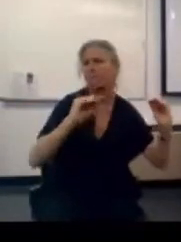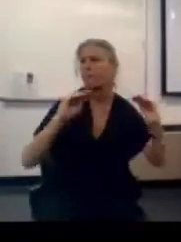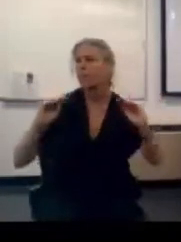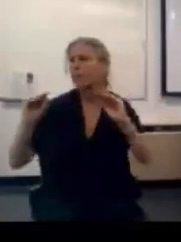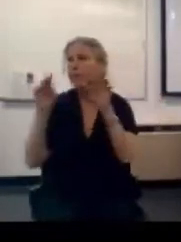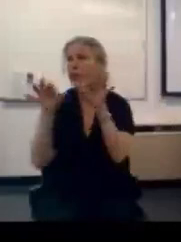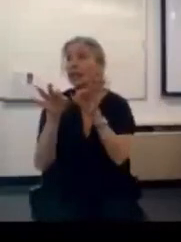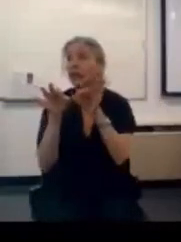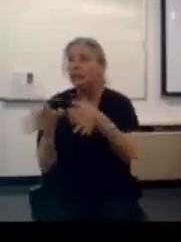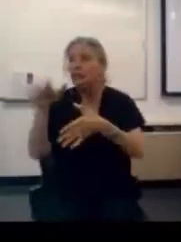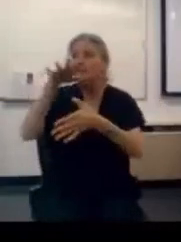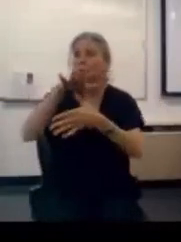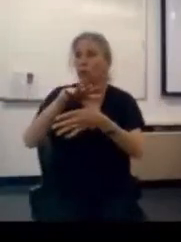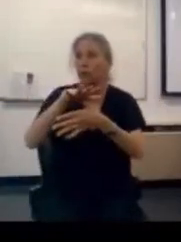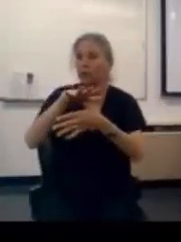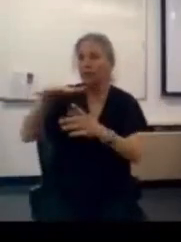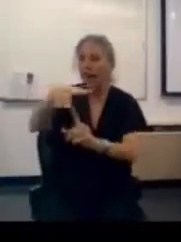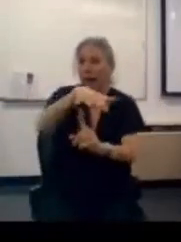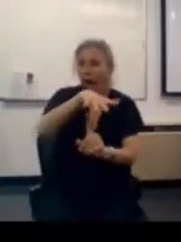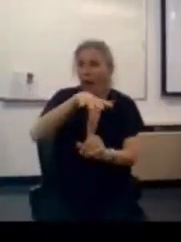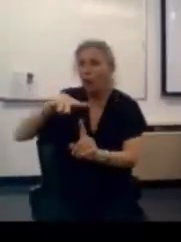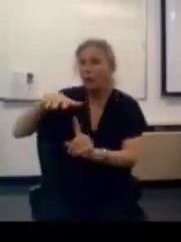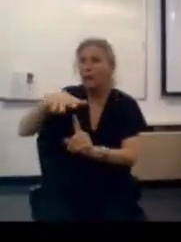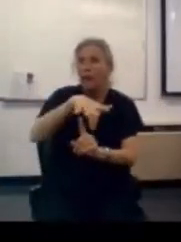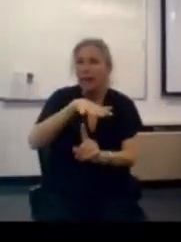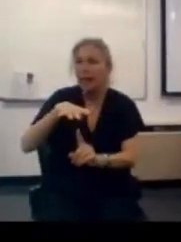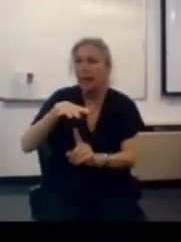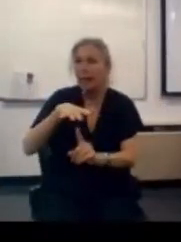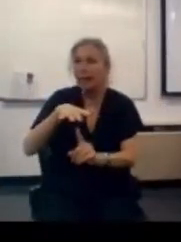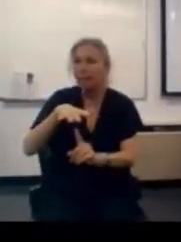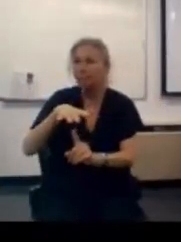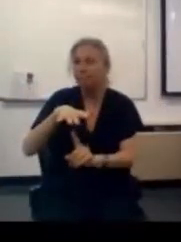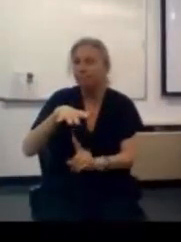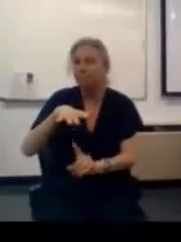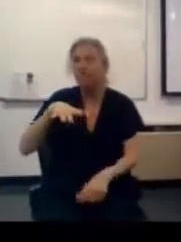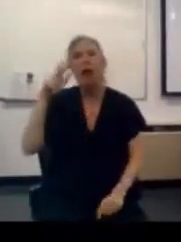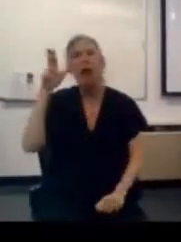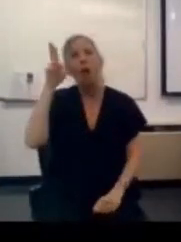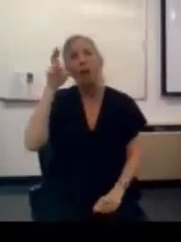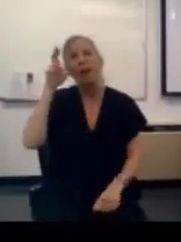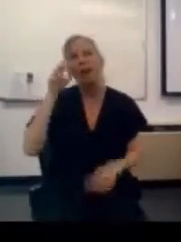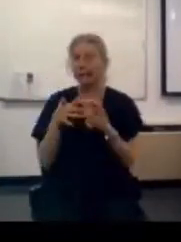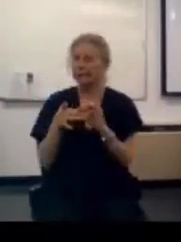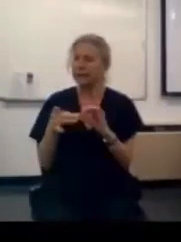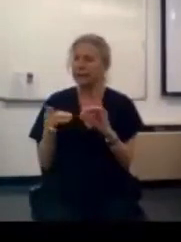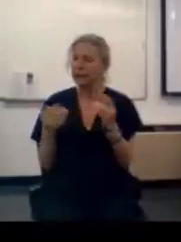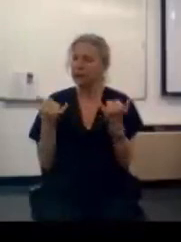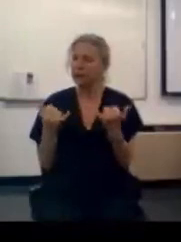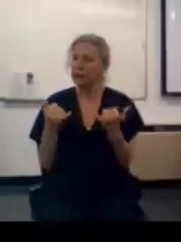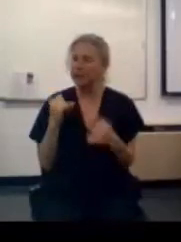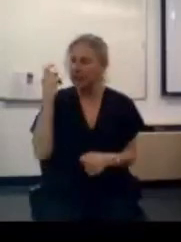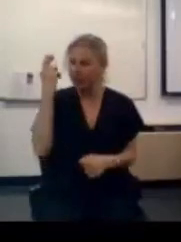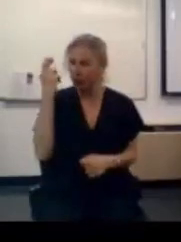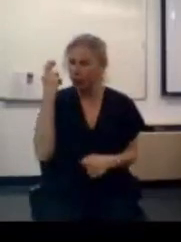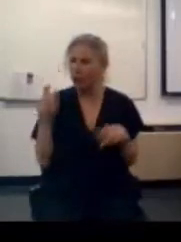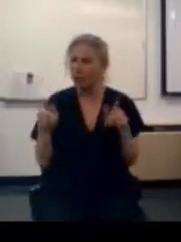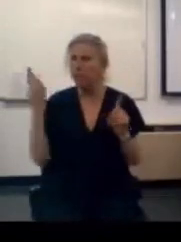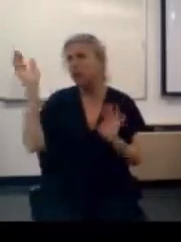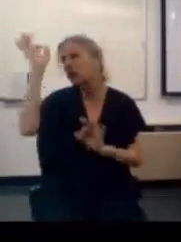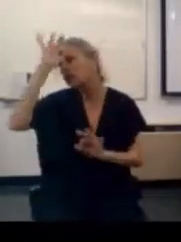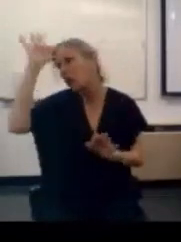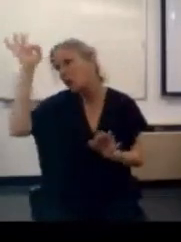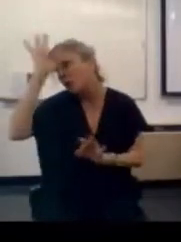enlightening folks on really what is important out there. What resonated with some of the stories earlier is that people really don't know.